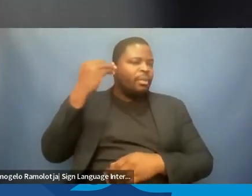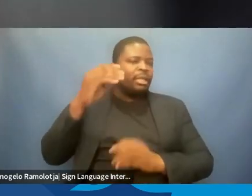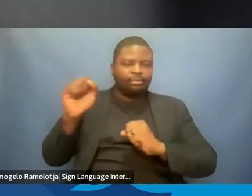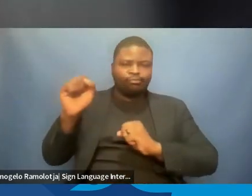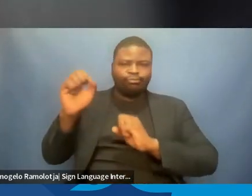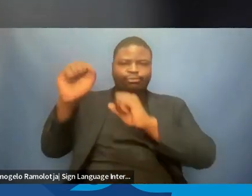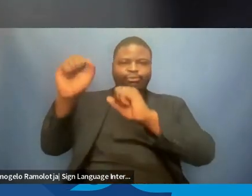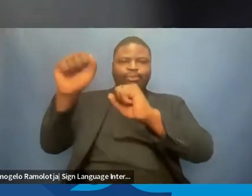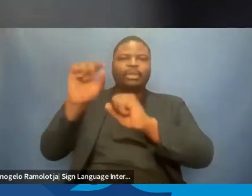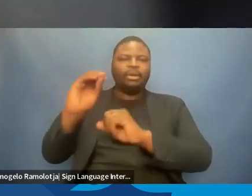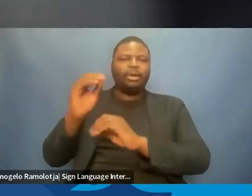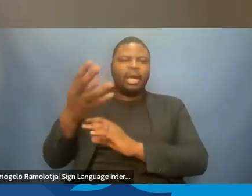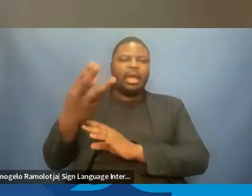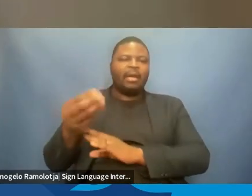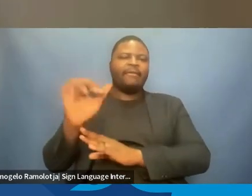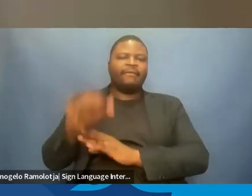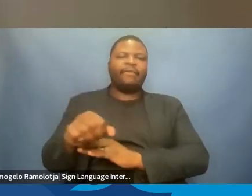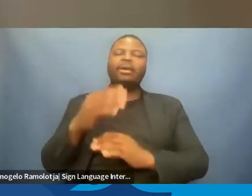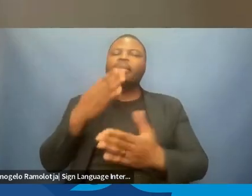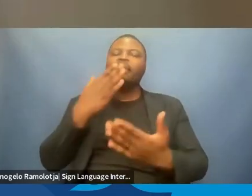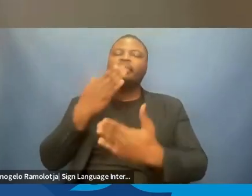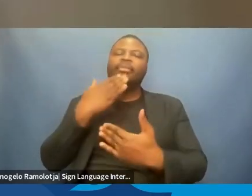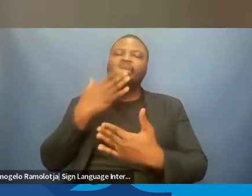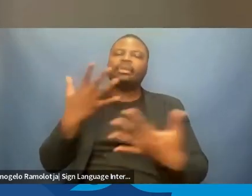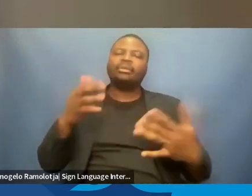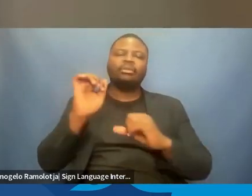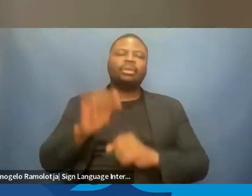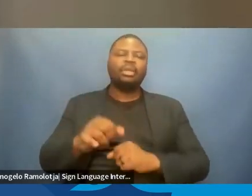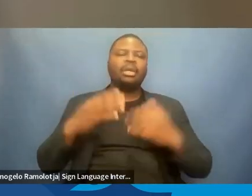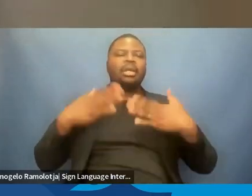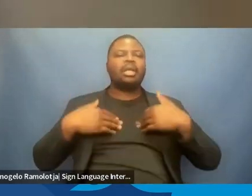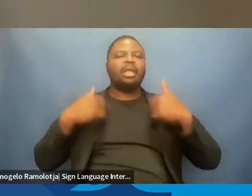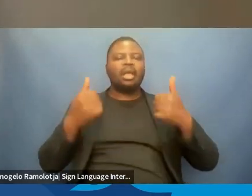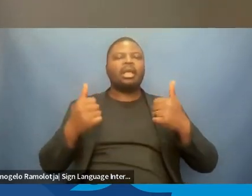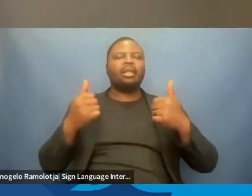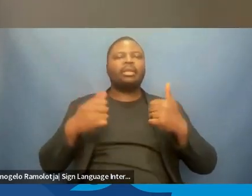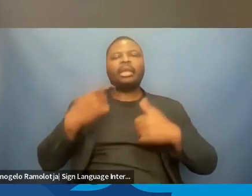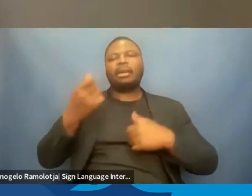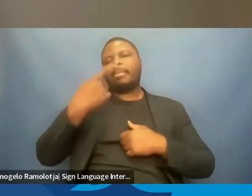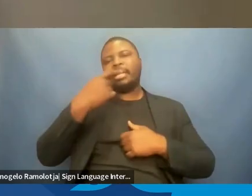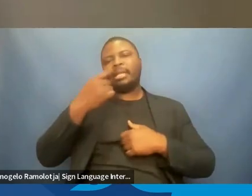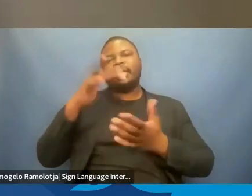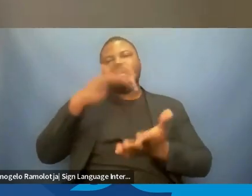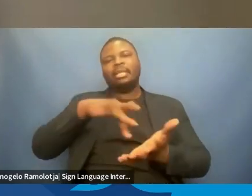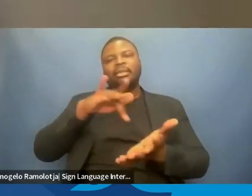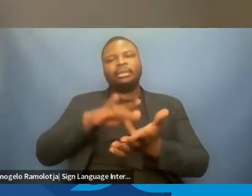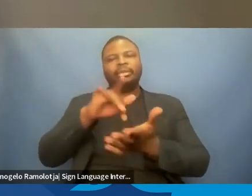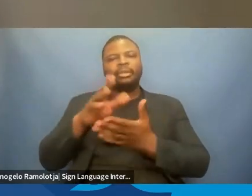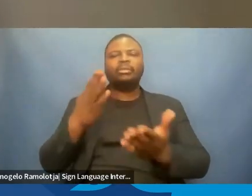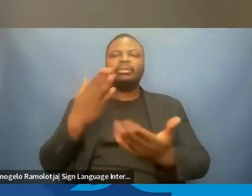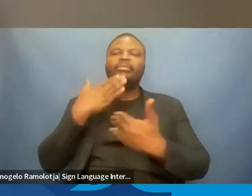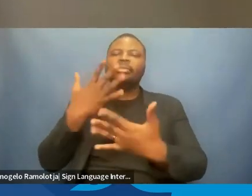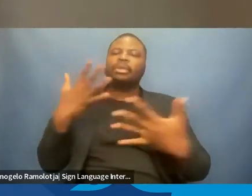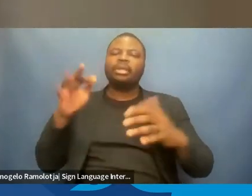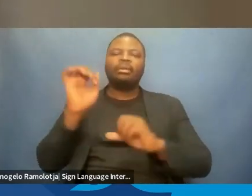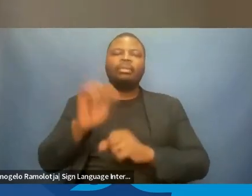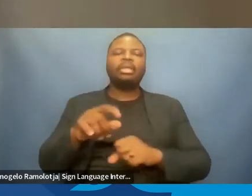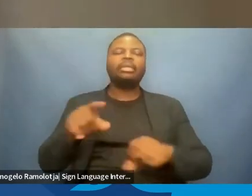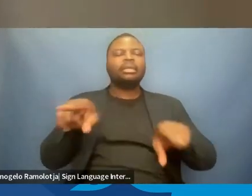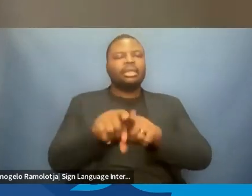again, a thank you to Sadiba Hope Medical Center for the amazing work that they did, but also to the partners, as well